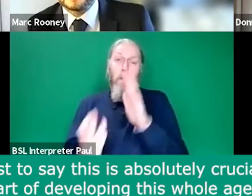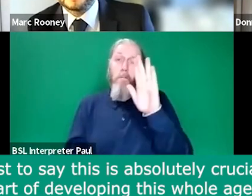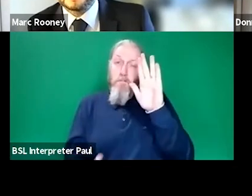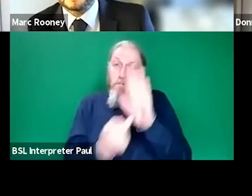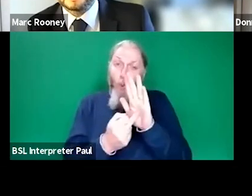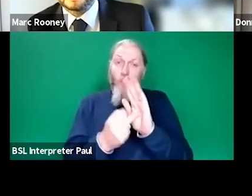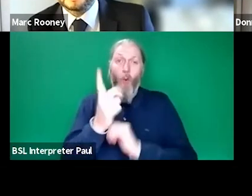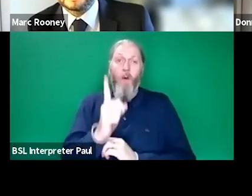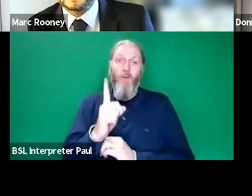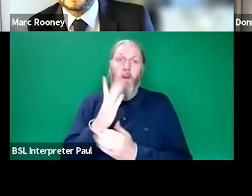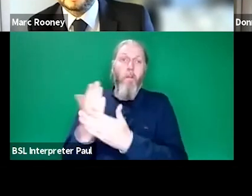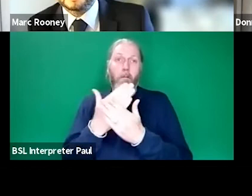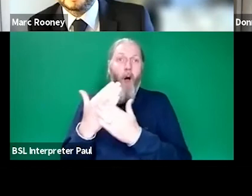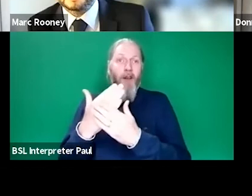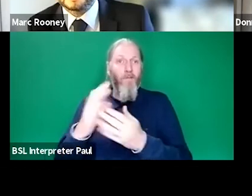whole agenda.